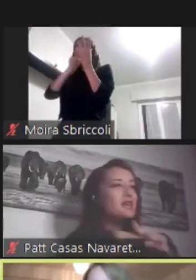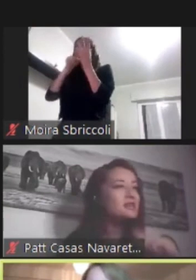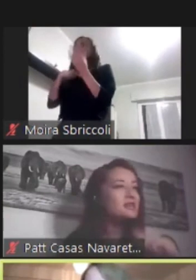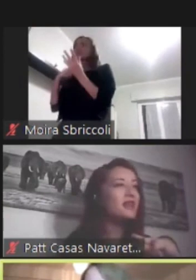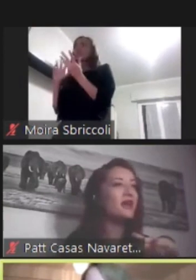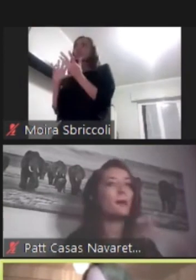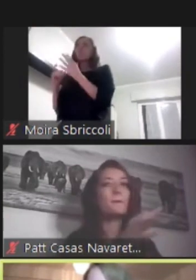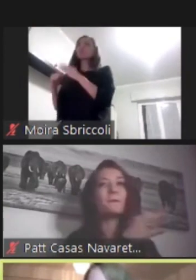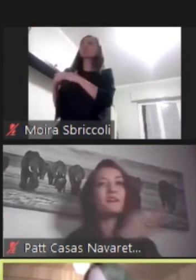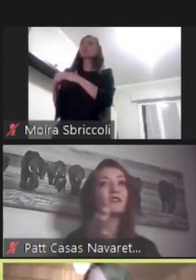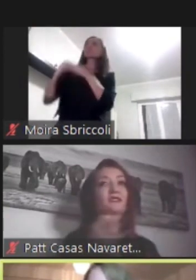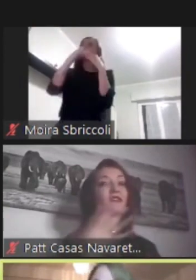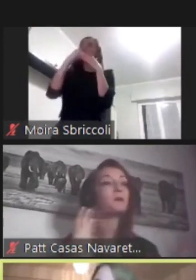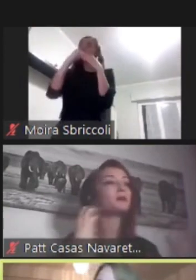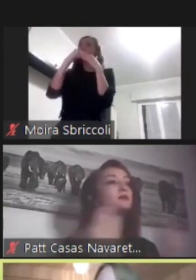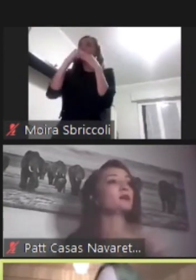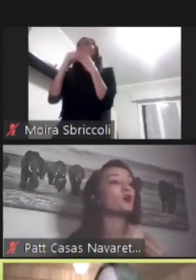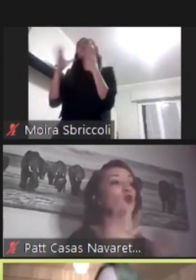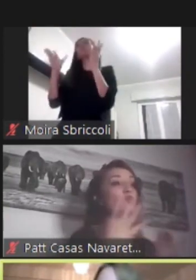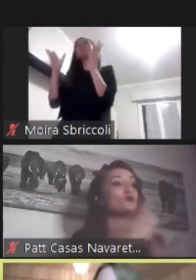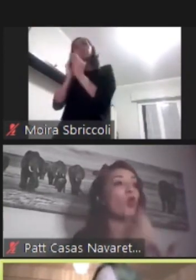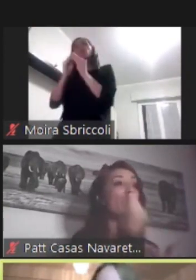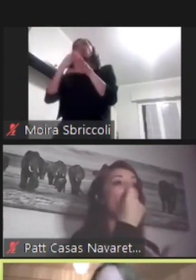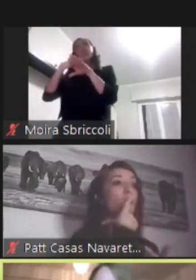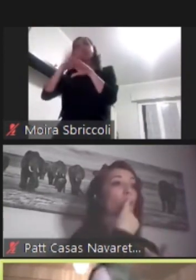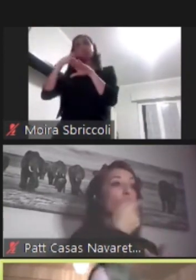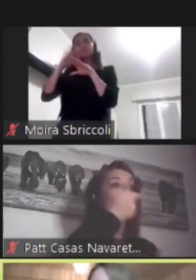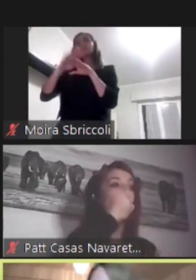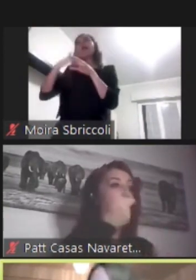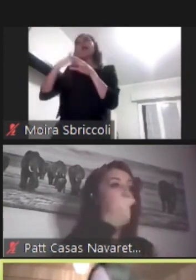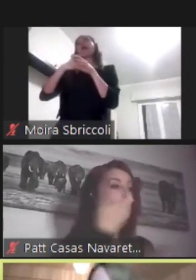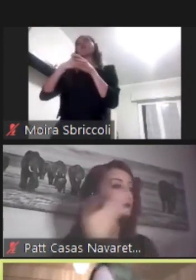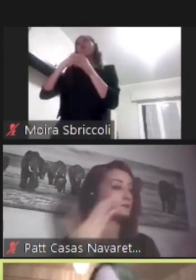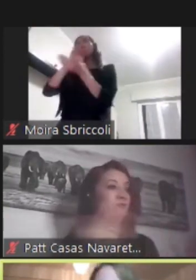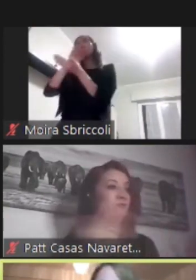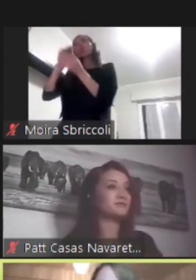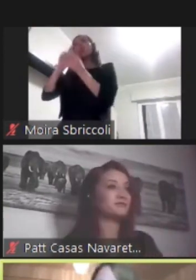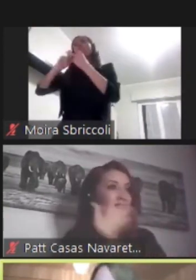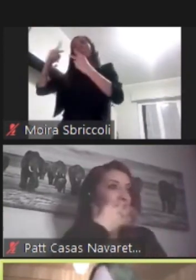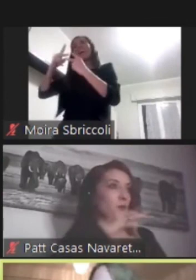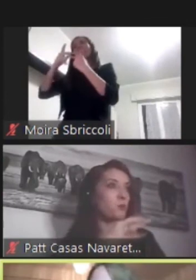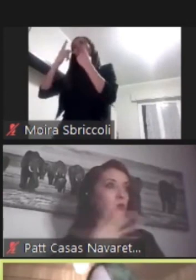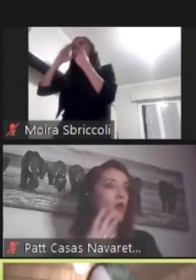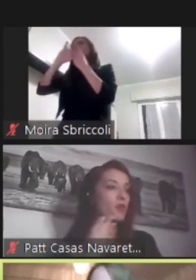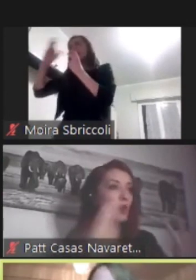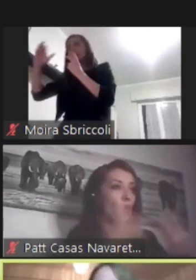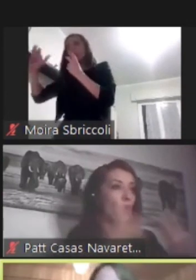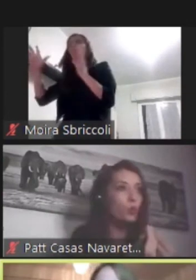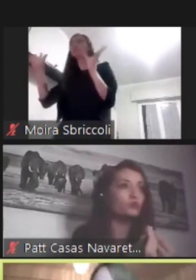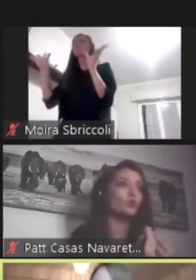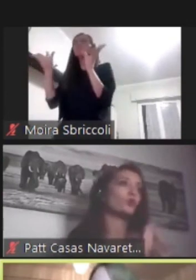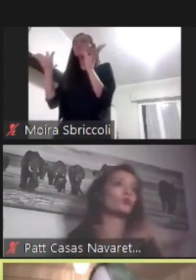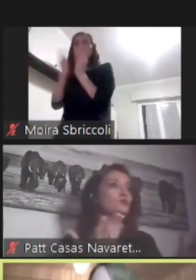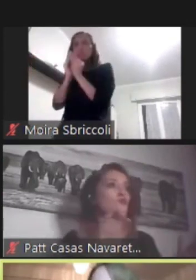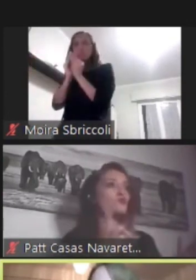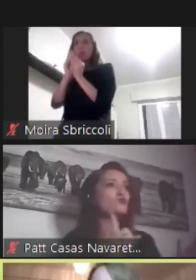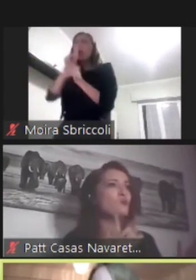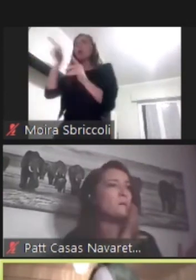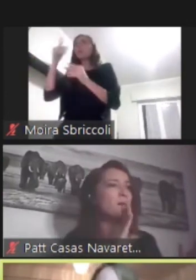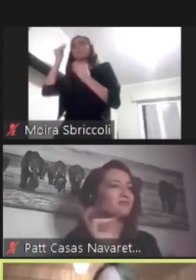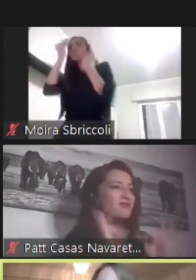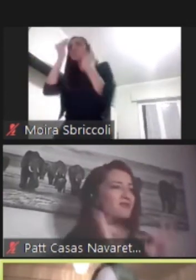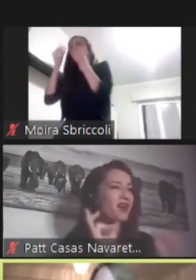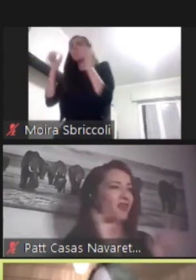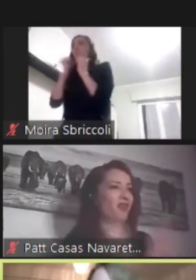scared about mixing those. So me personally, I take my Optimals, I take my Omega Q, my BioPro